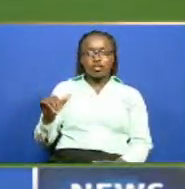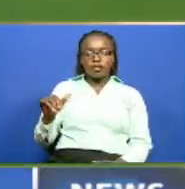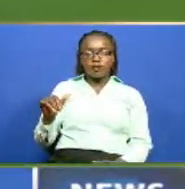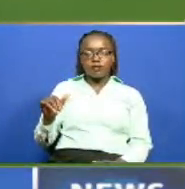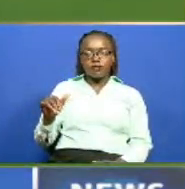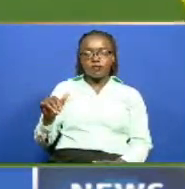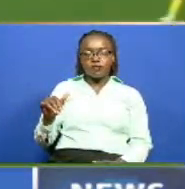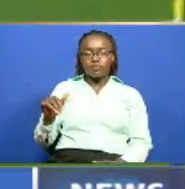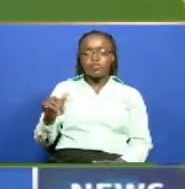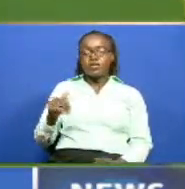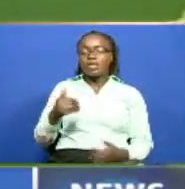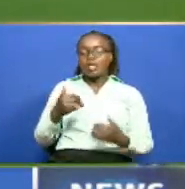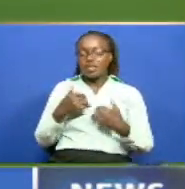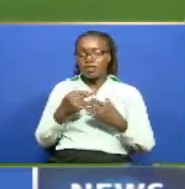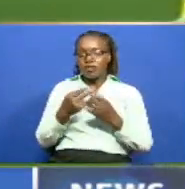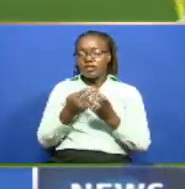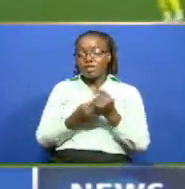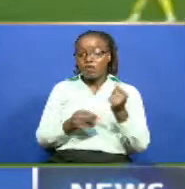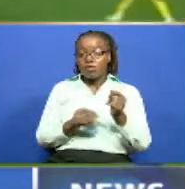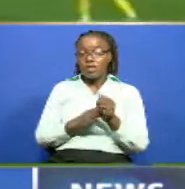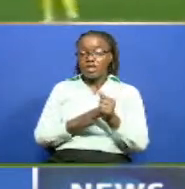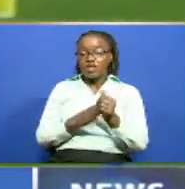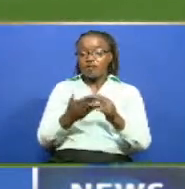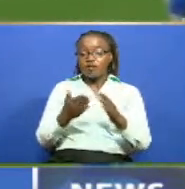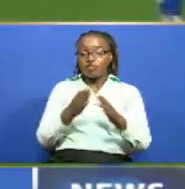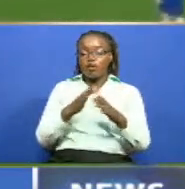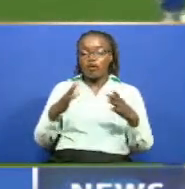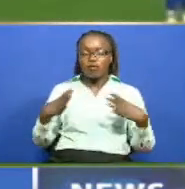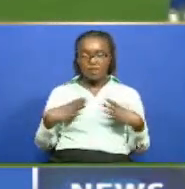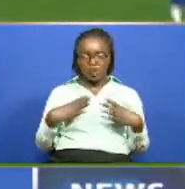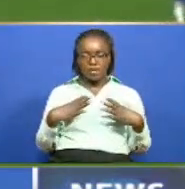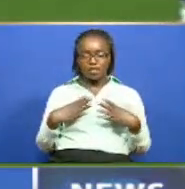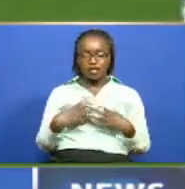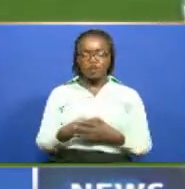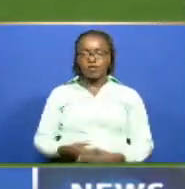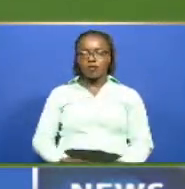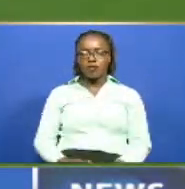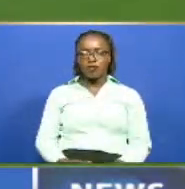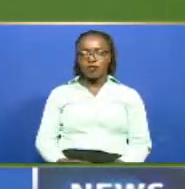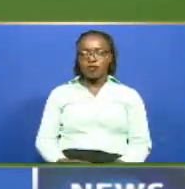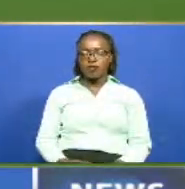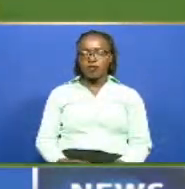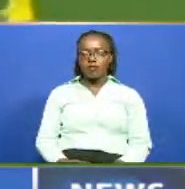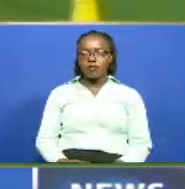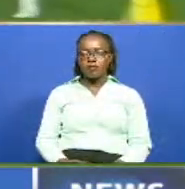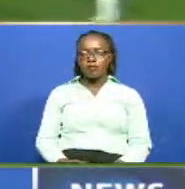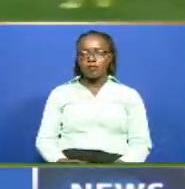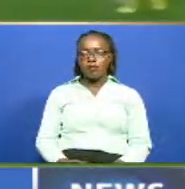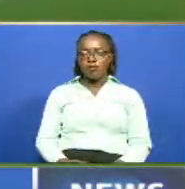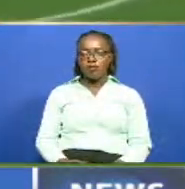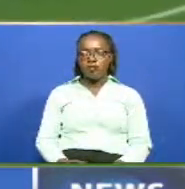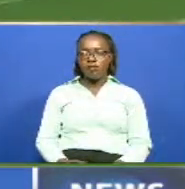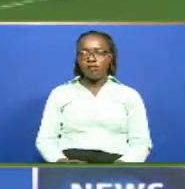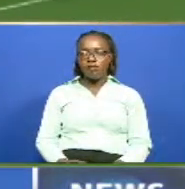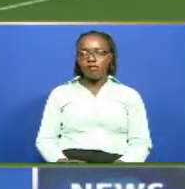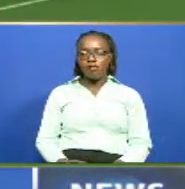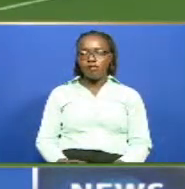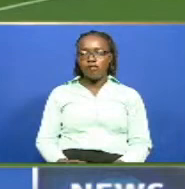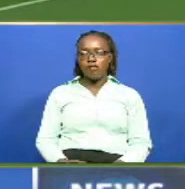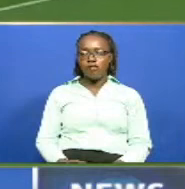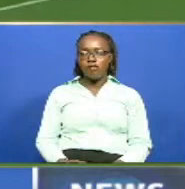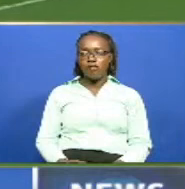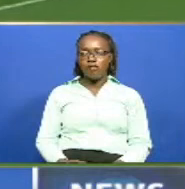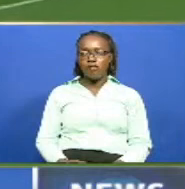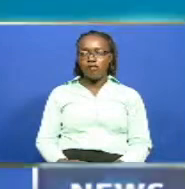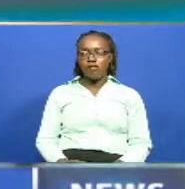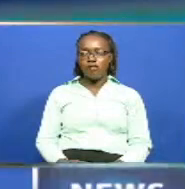side, and Havertz doubled their lead before the break. Put away from him. That's a poor touch though, and Abraham's won it back, and